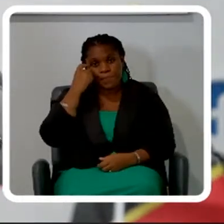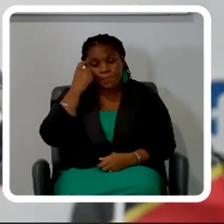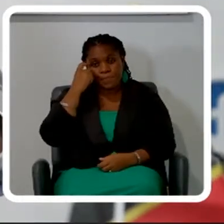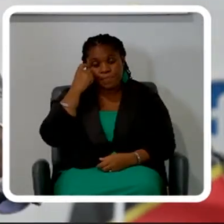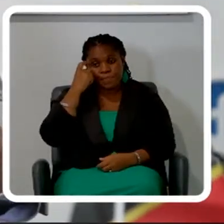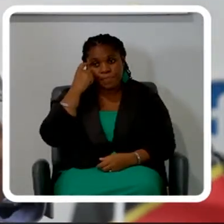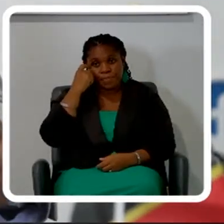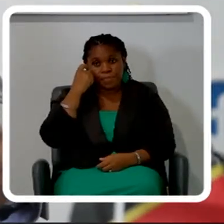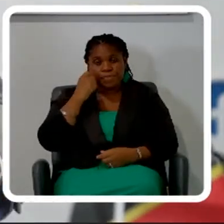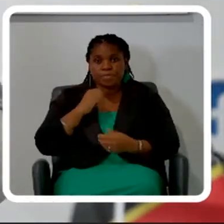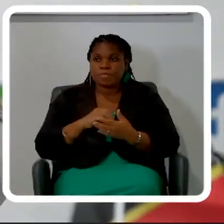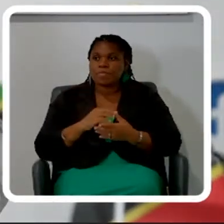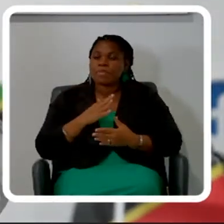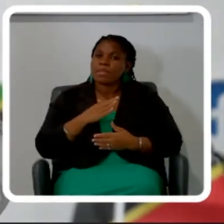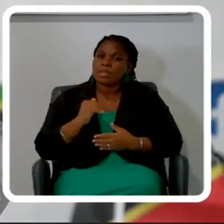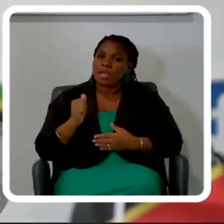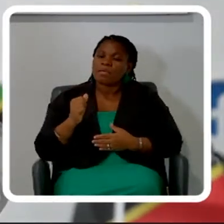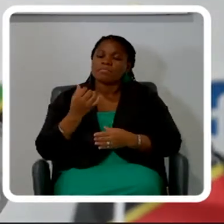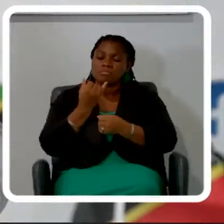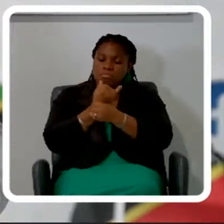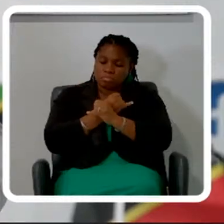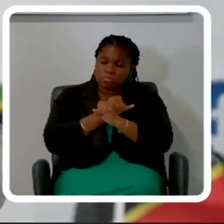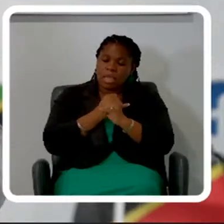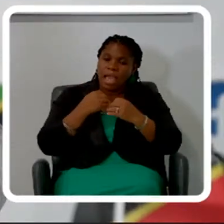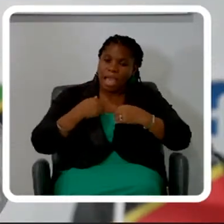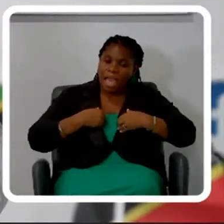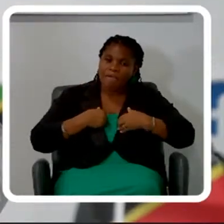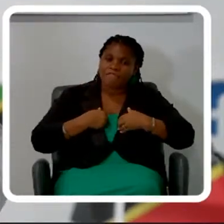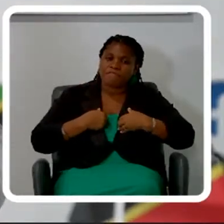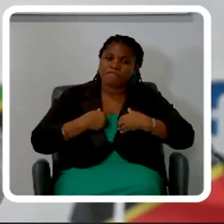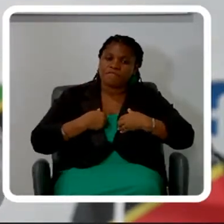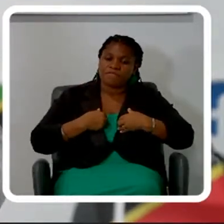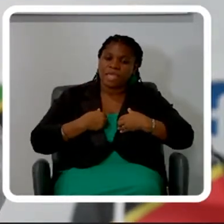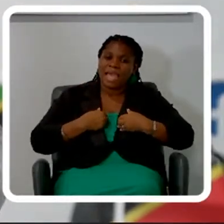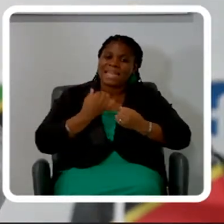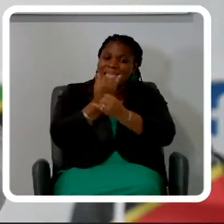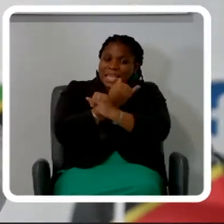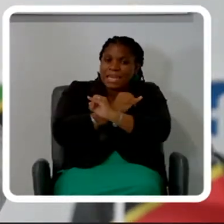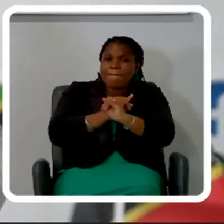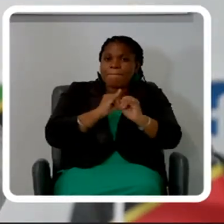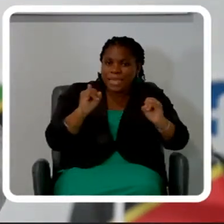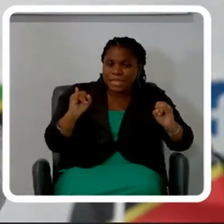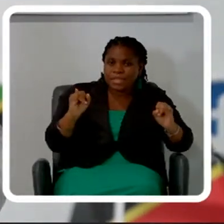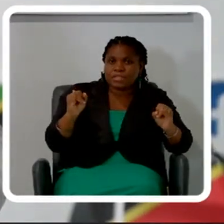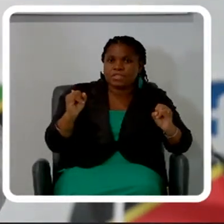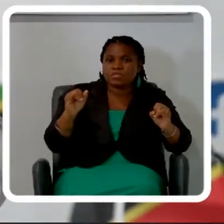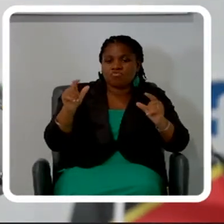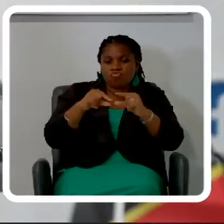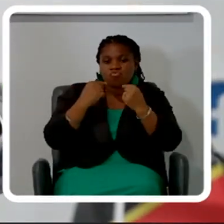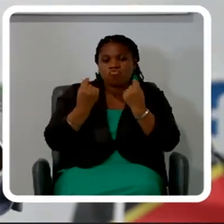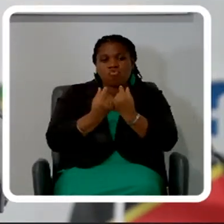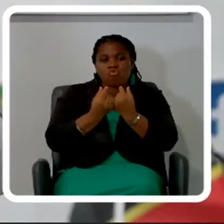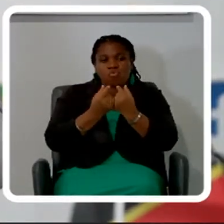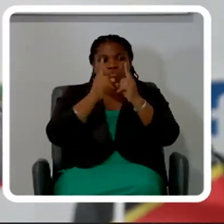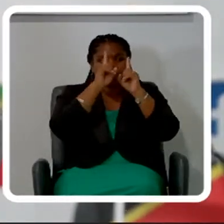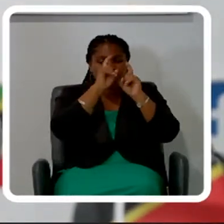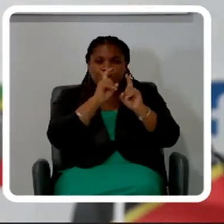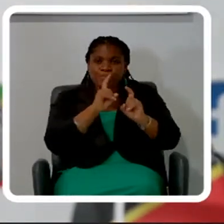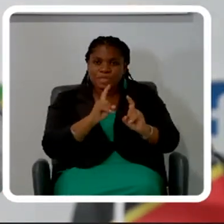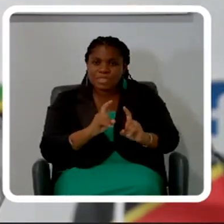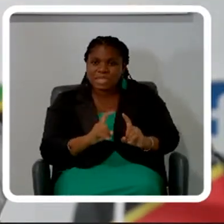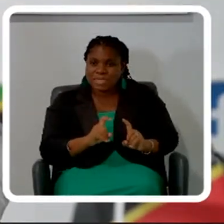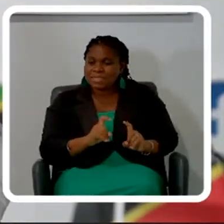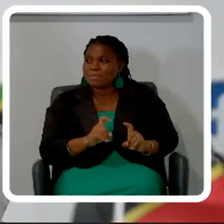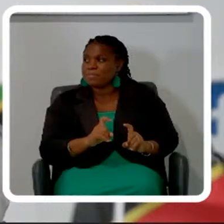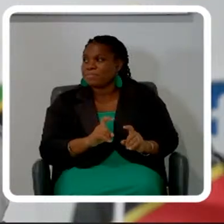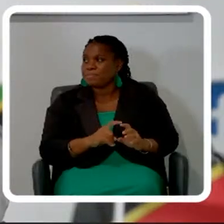And in independent assessment, people appreciate what has been done, what St. Kitts and Nevis has done. I know you asked about